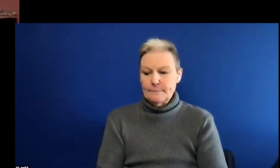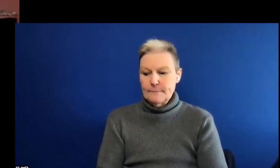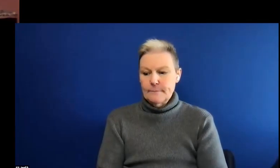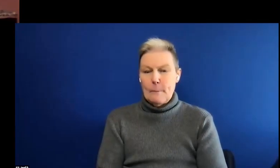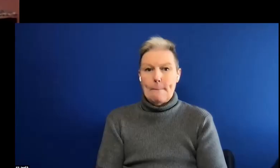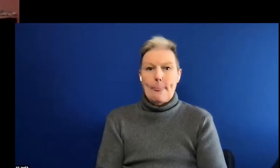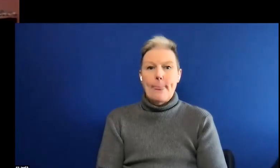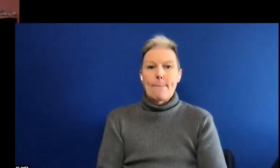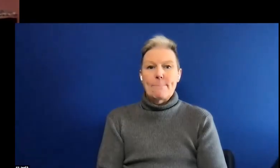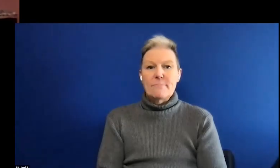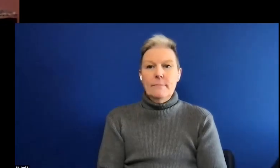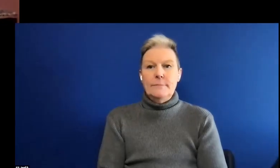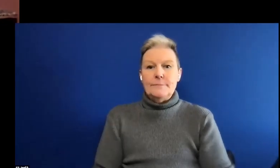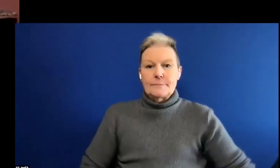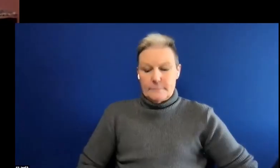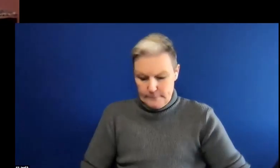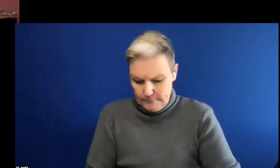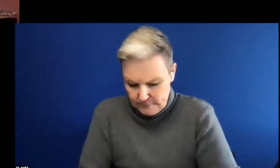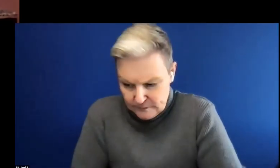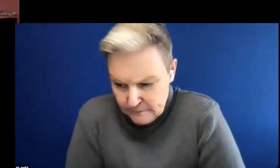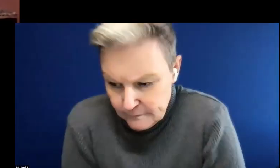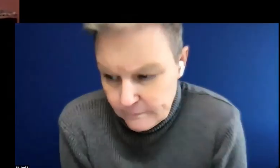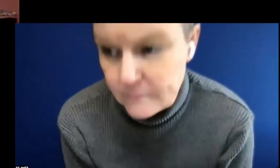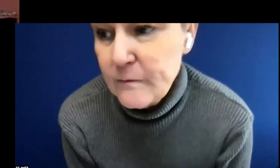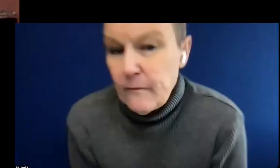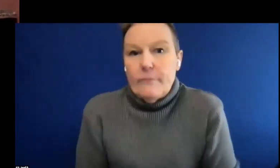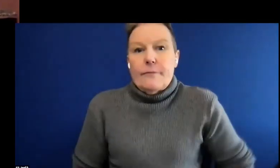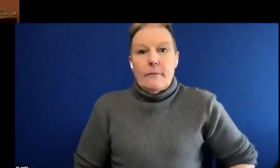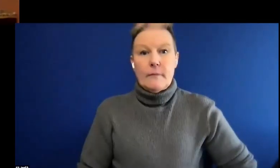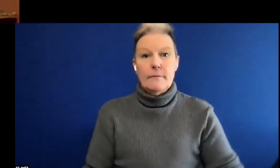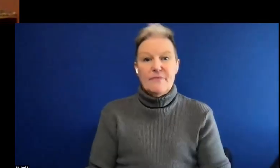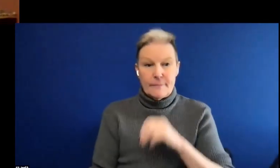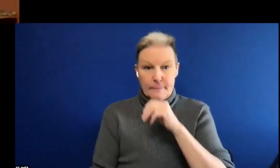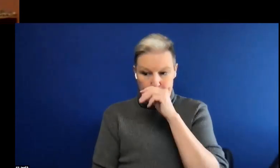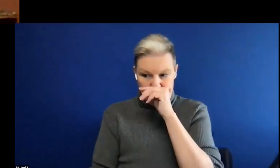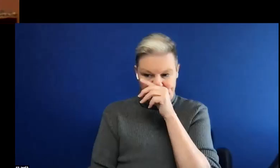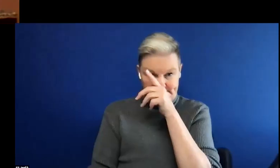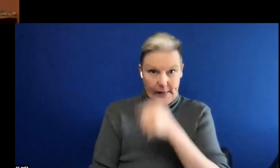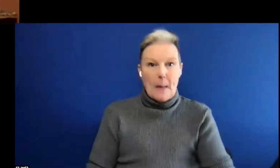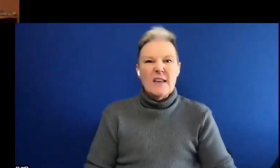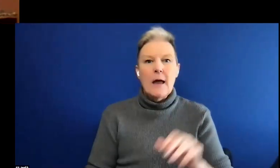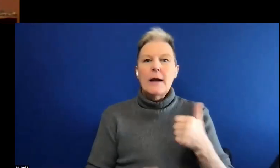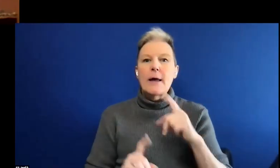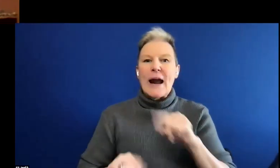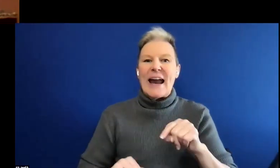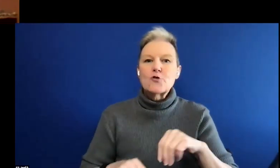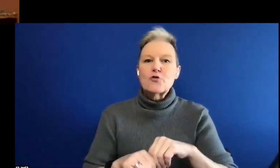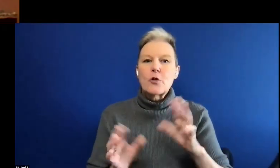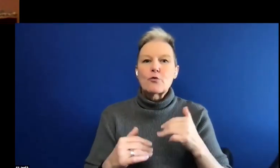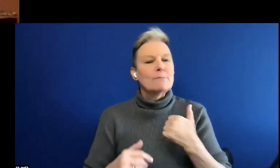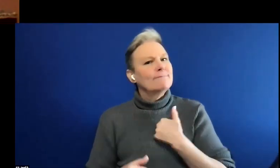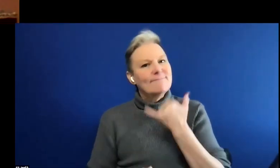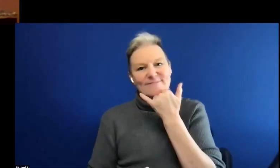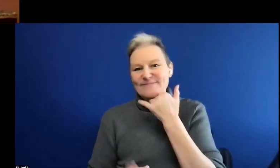questions in the room? answer? Any other answers in the room? I'm